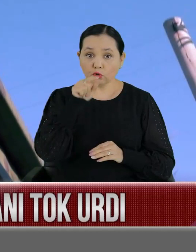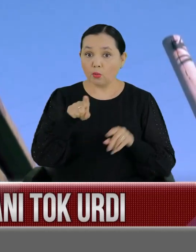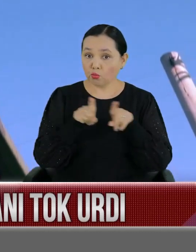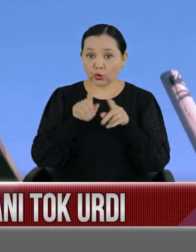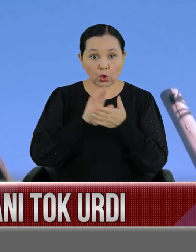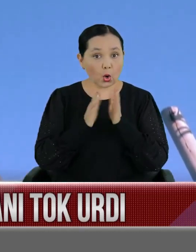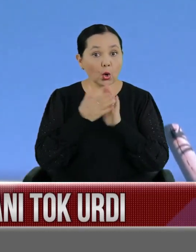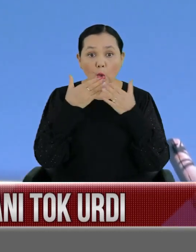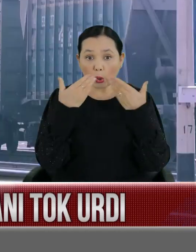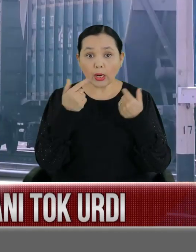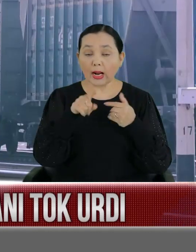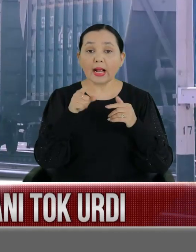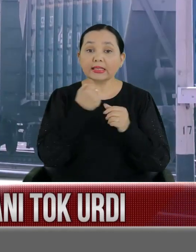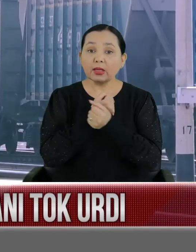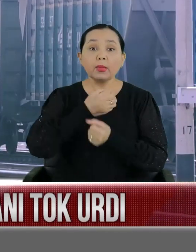bunday holatlar yo'q.